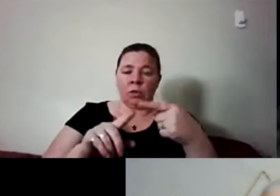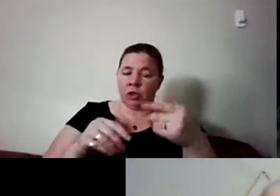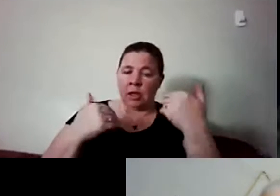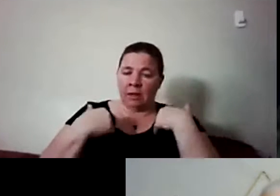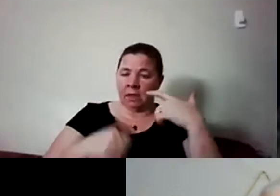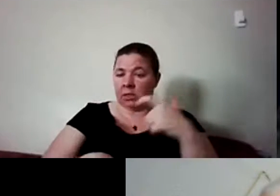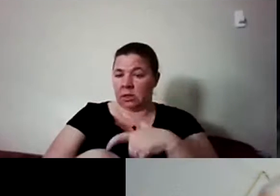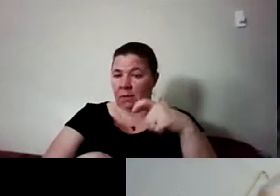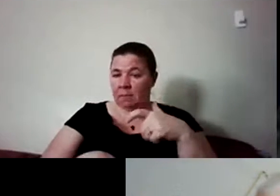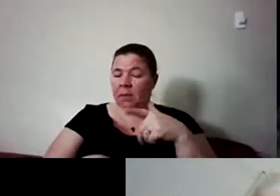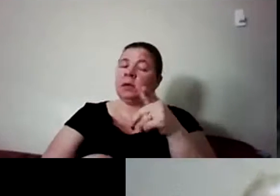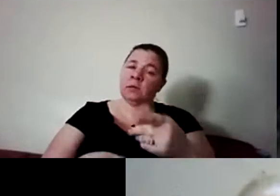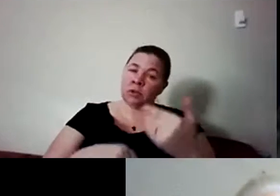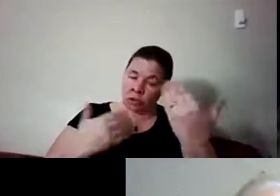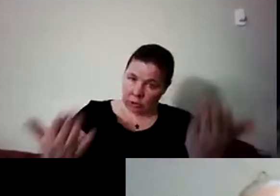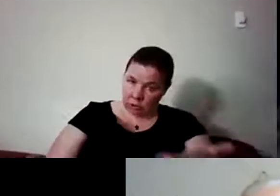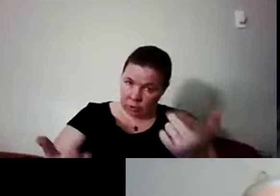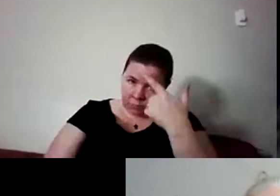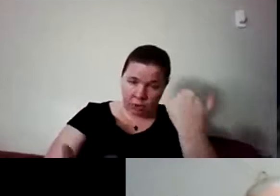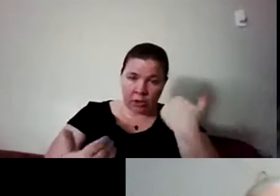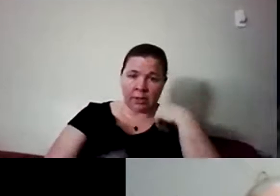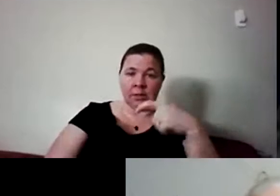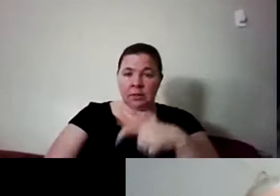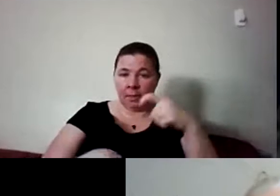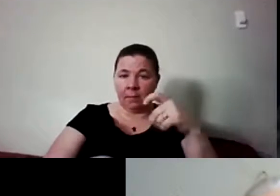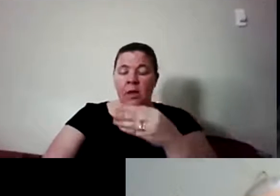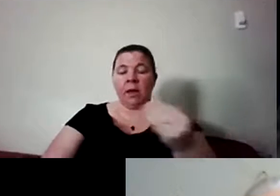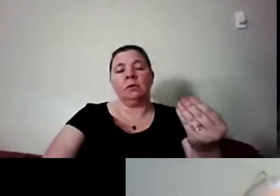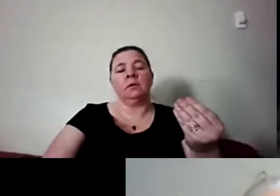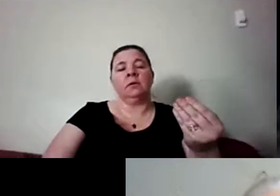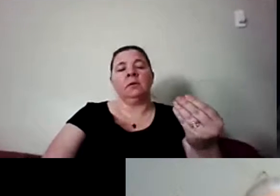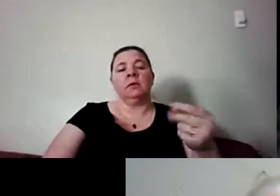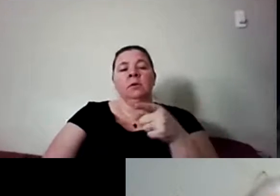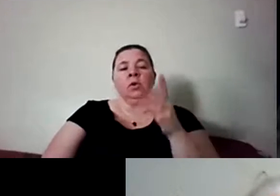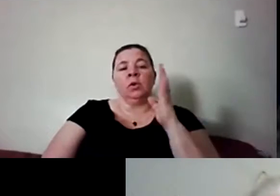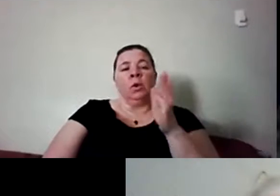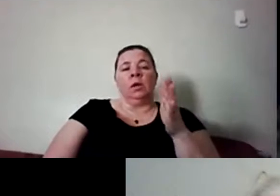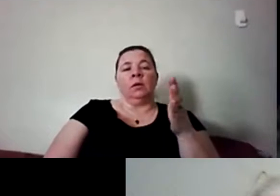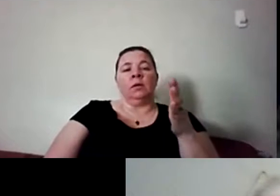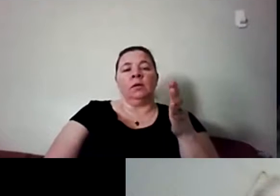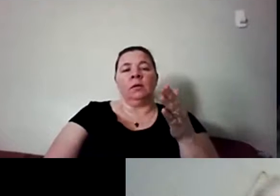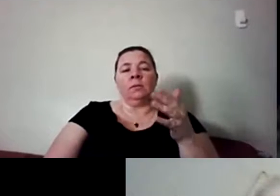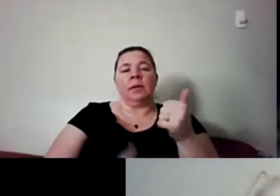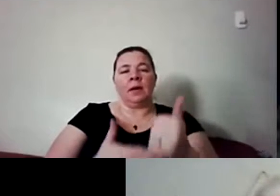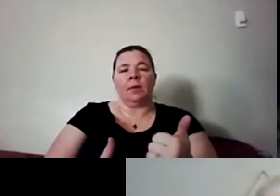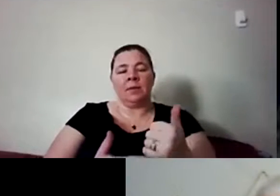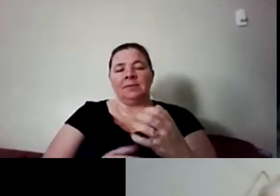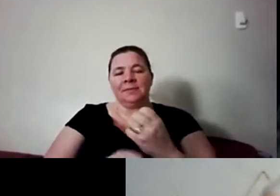for us, she's here because she has some time, and she's gonna be helping take some questions,